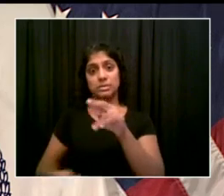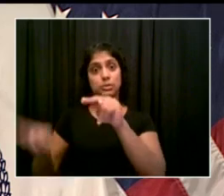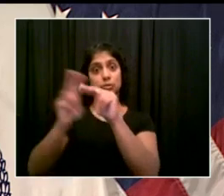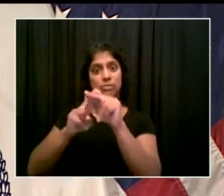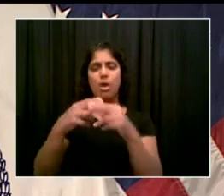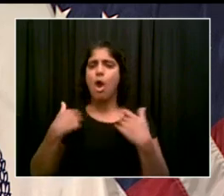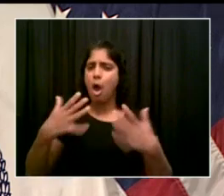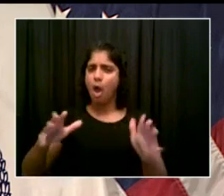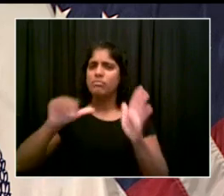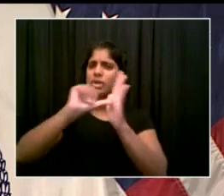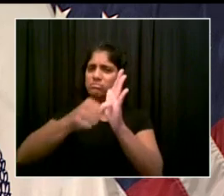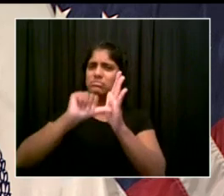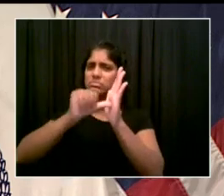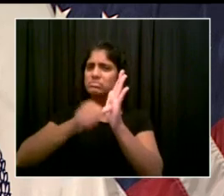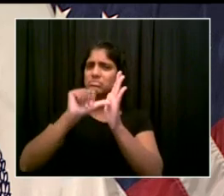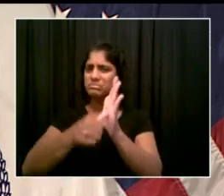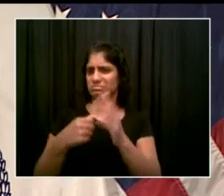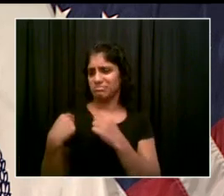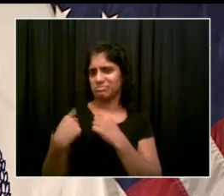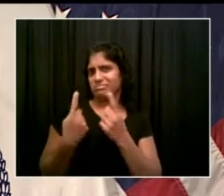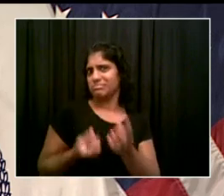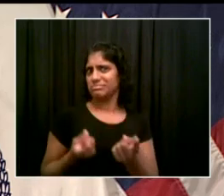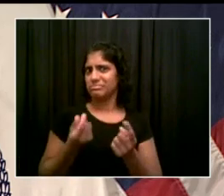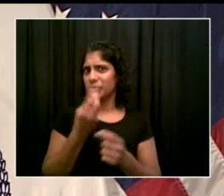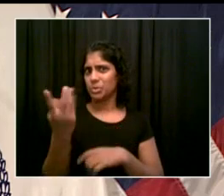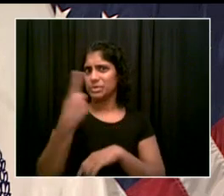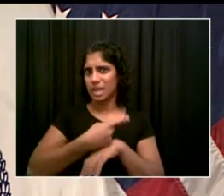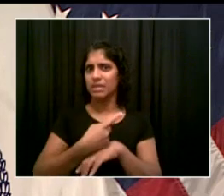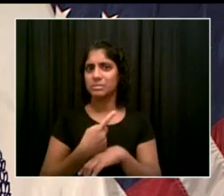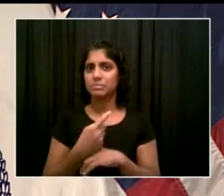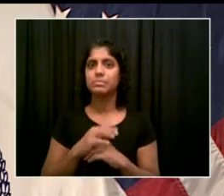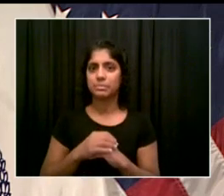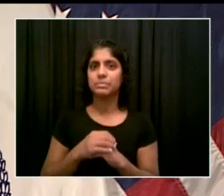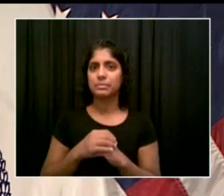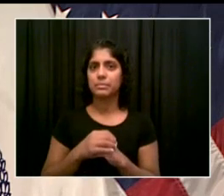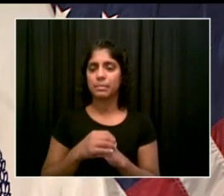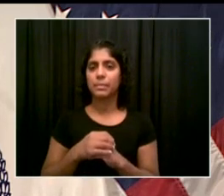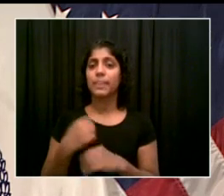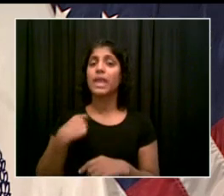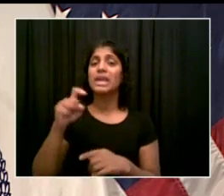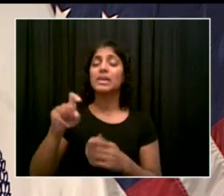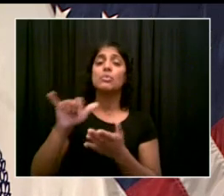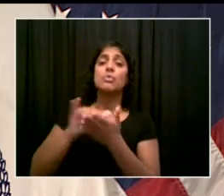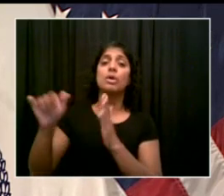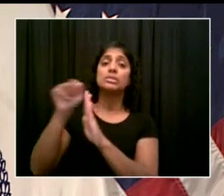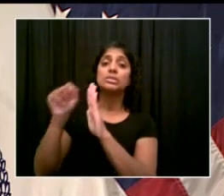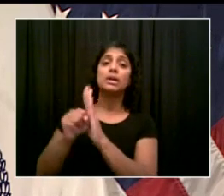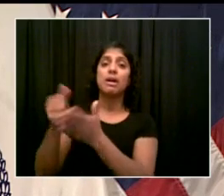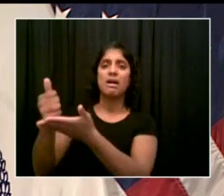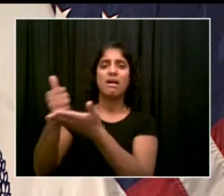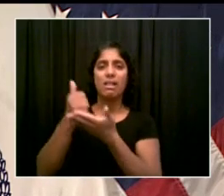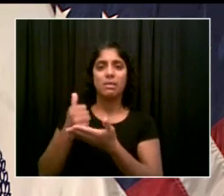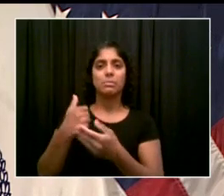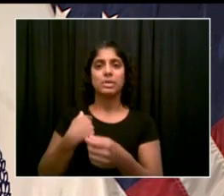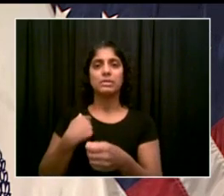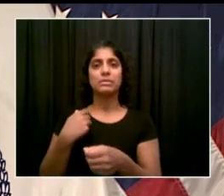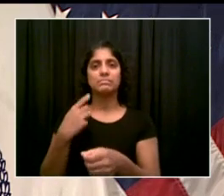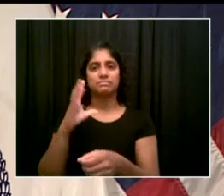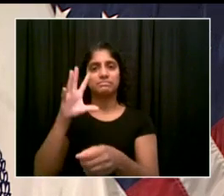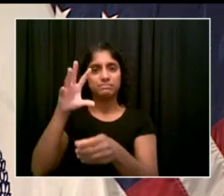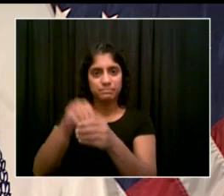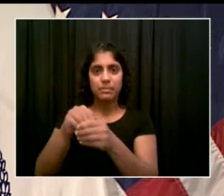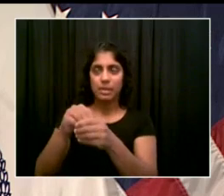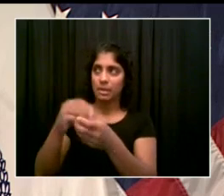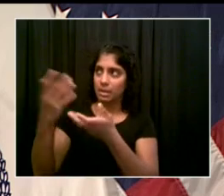farther. We're going to set records this year. But we need congestion pricing to really get to where we need to go. The next is